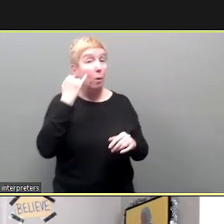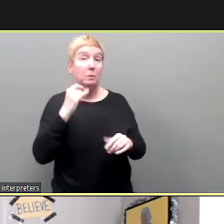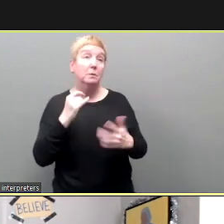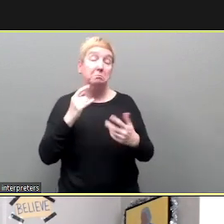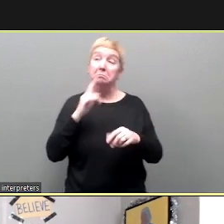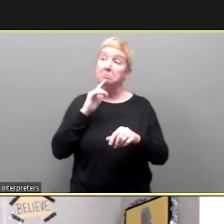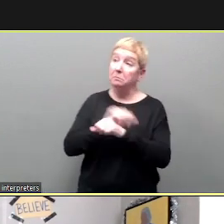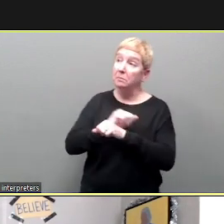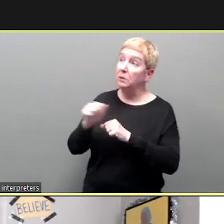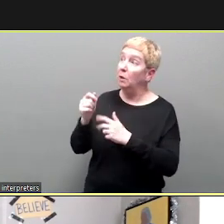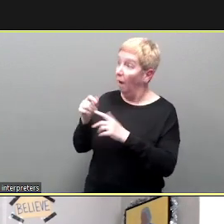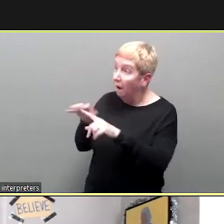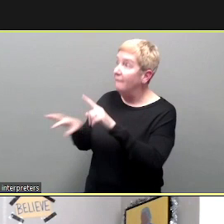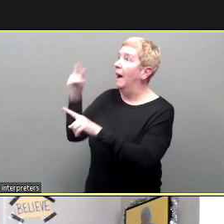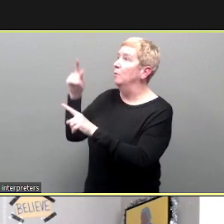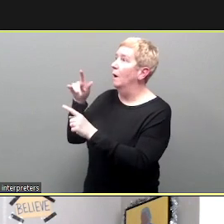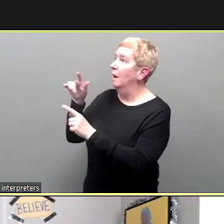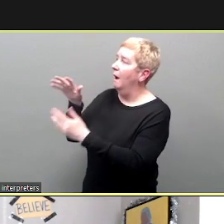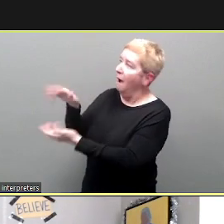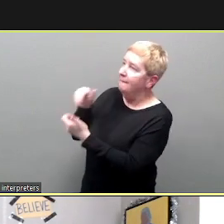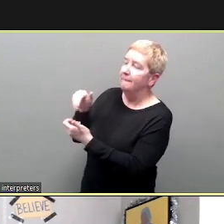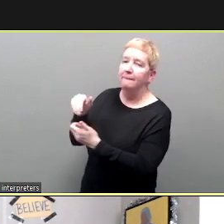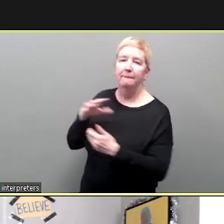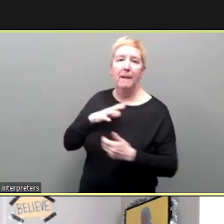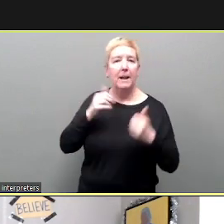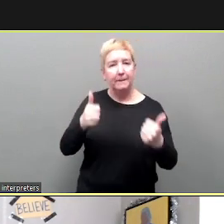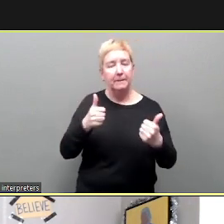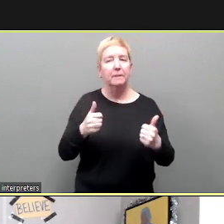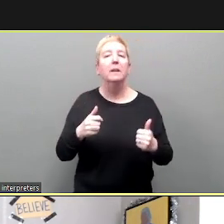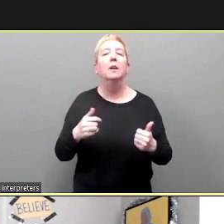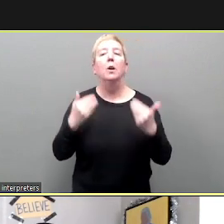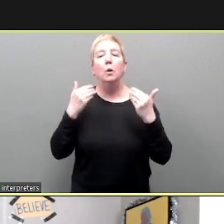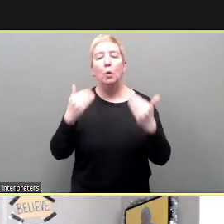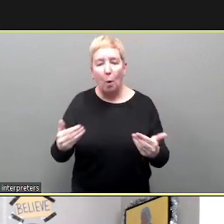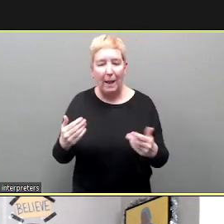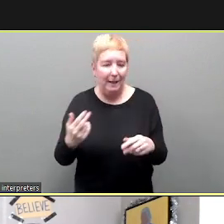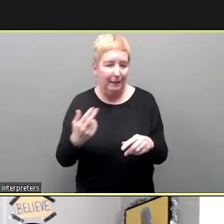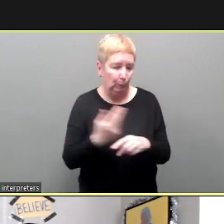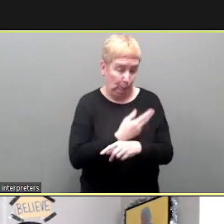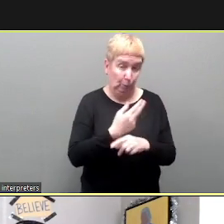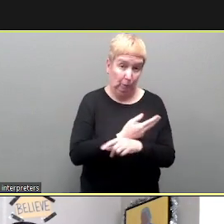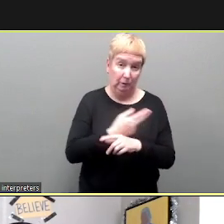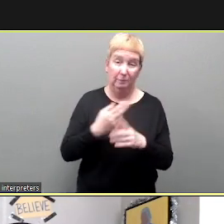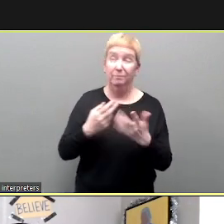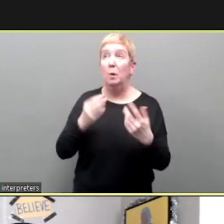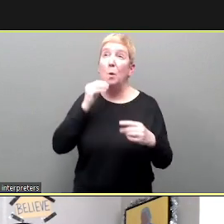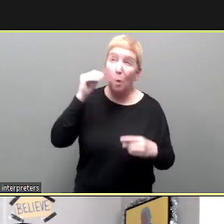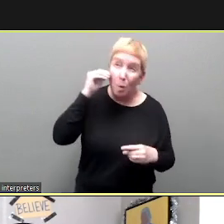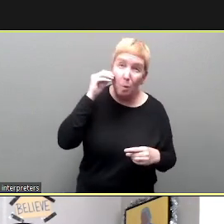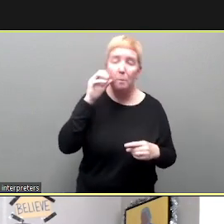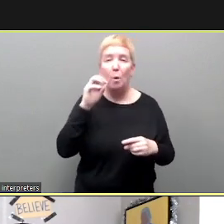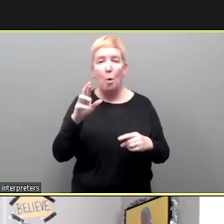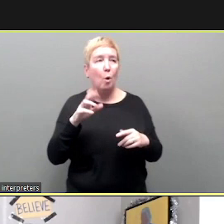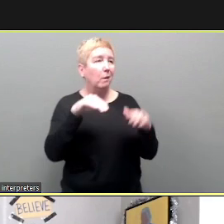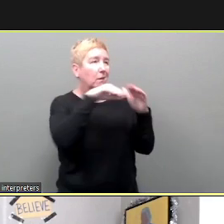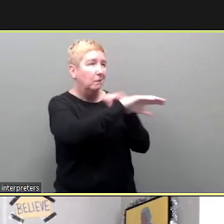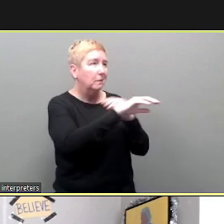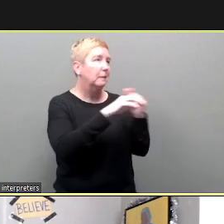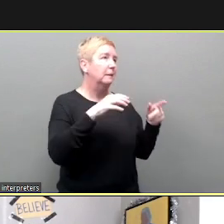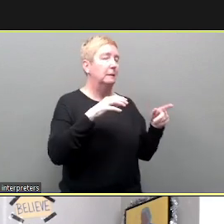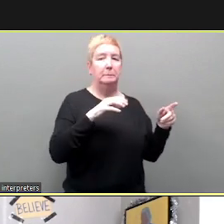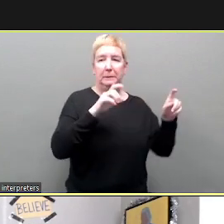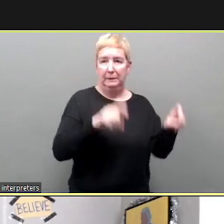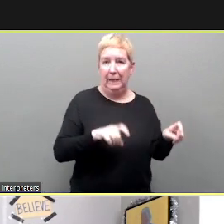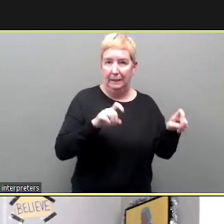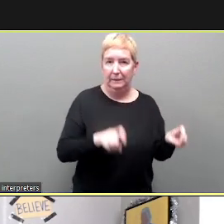home test. Individuals should take a COVID test, whether it's a home test or one that you have to go to somewhere to. If